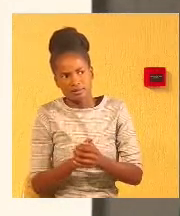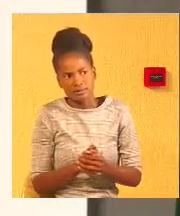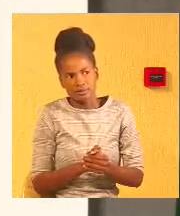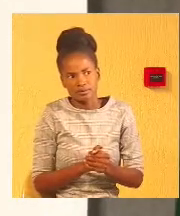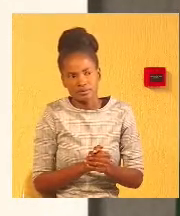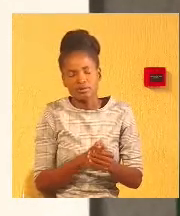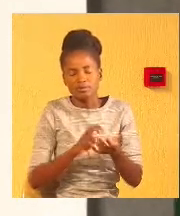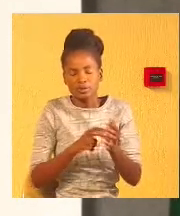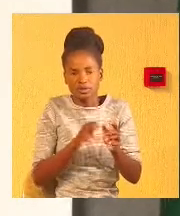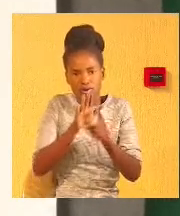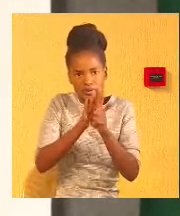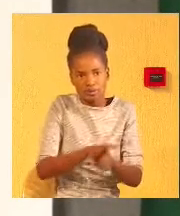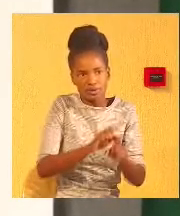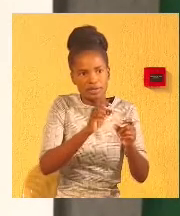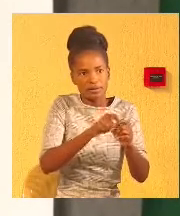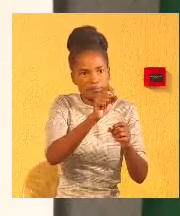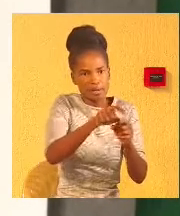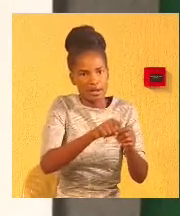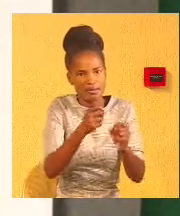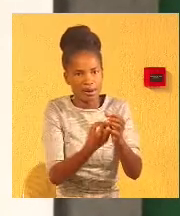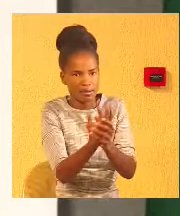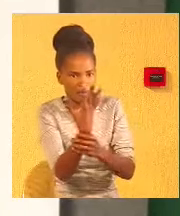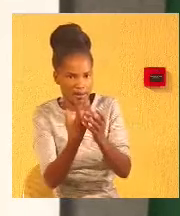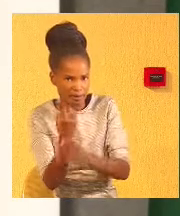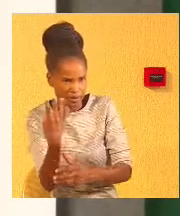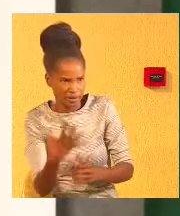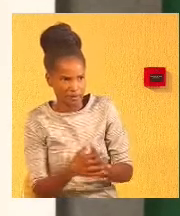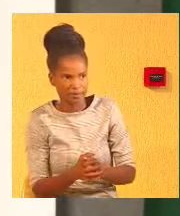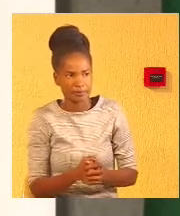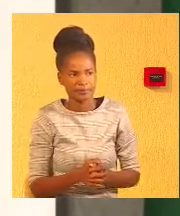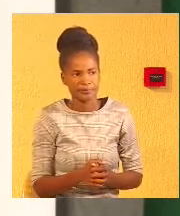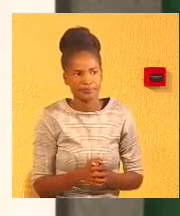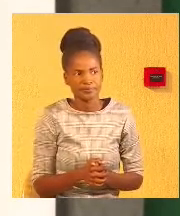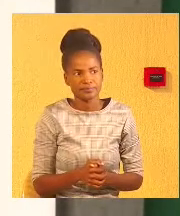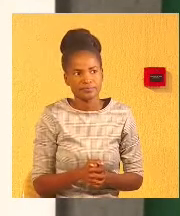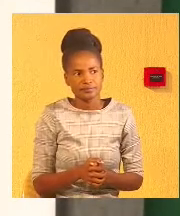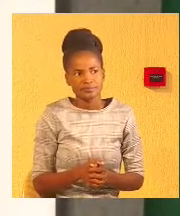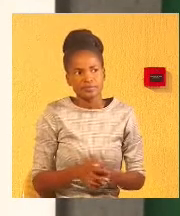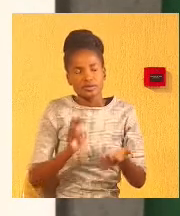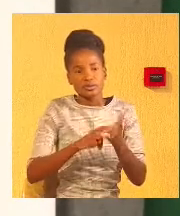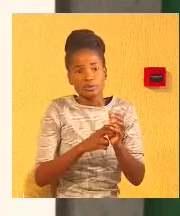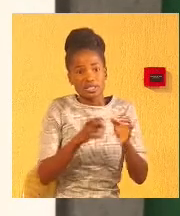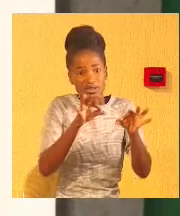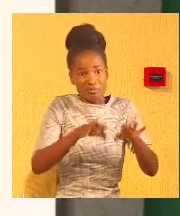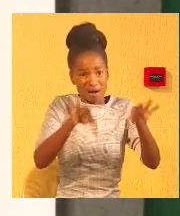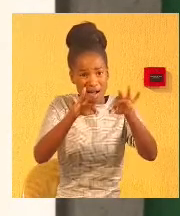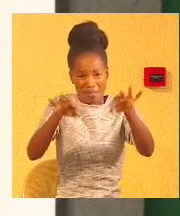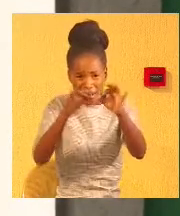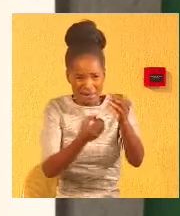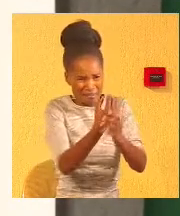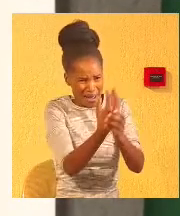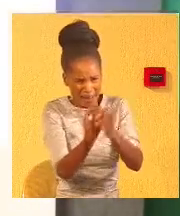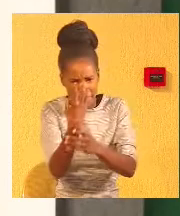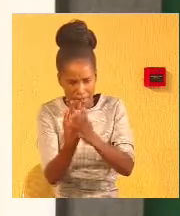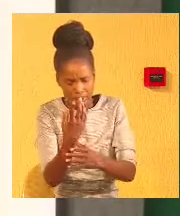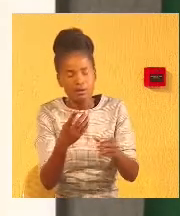produced. The number of eggs being produced, the liters of milk, the tons of grain. Yeah. That is driving GDP in agriculture. So if we're looking